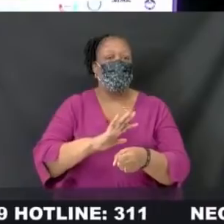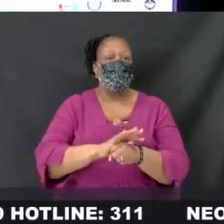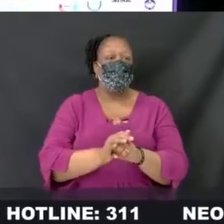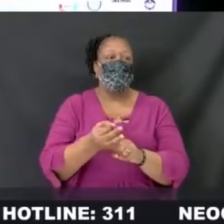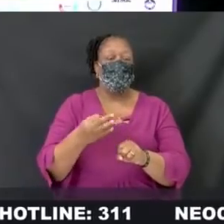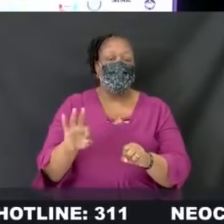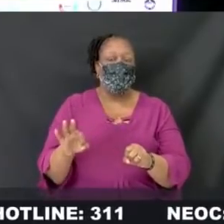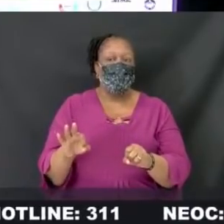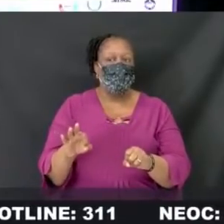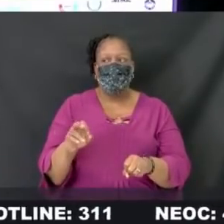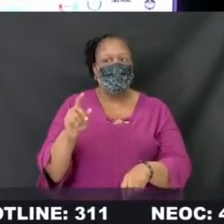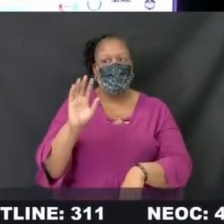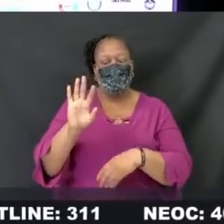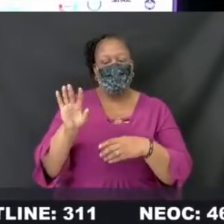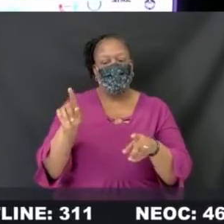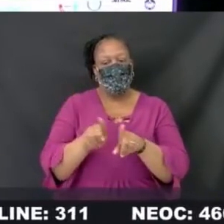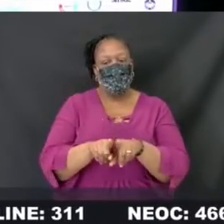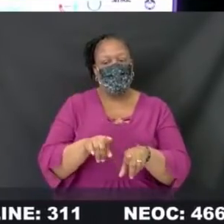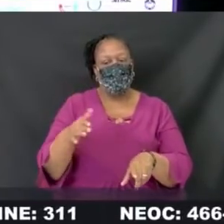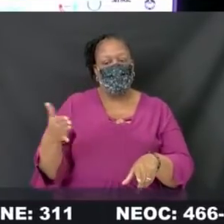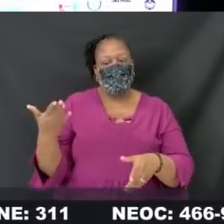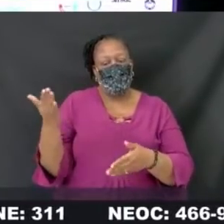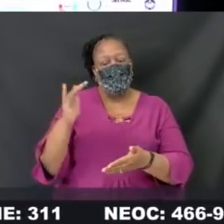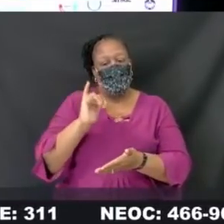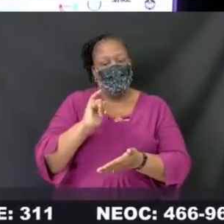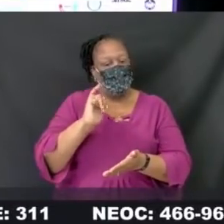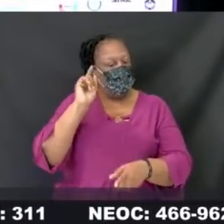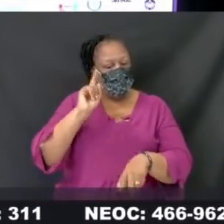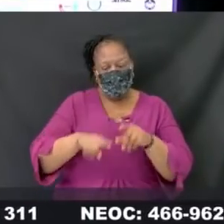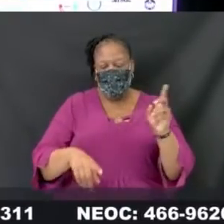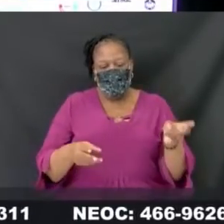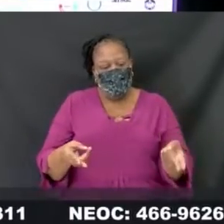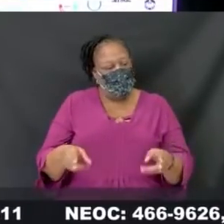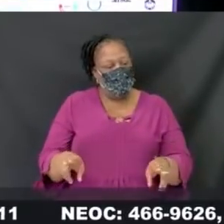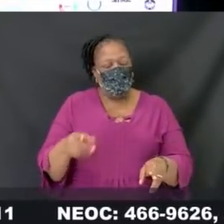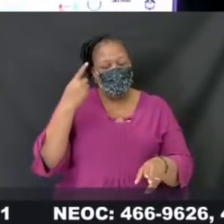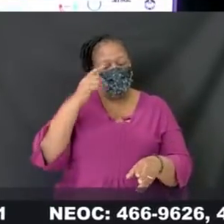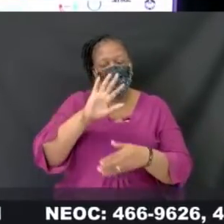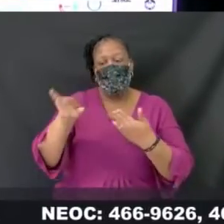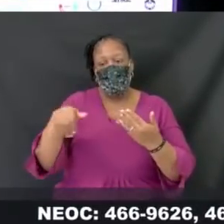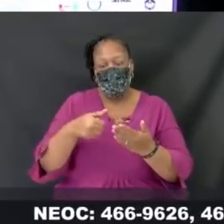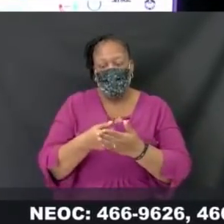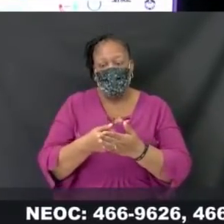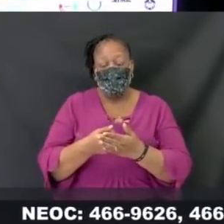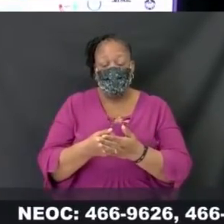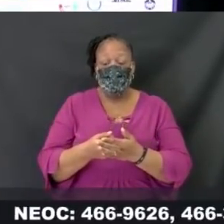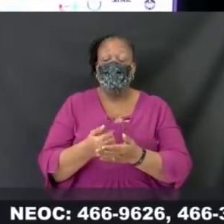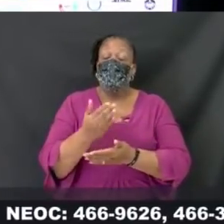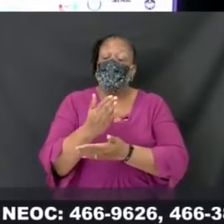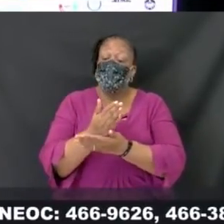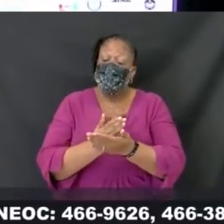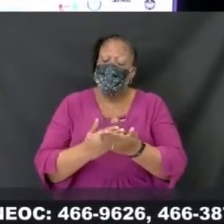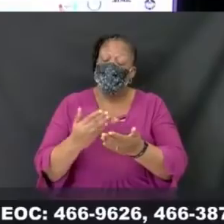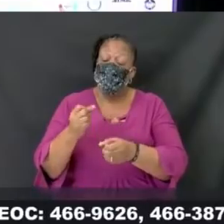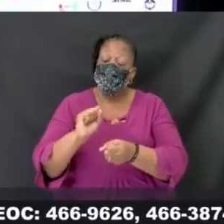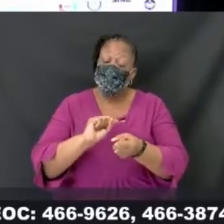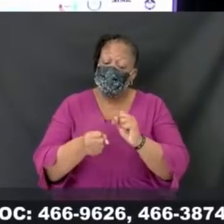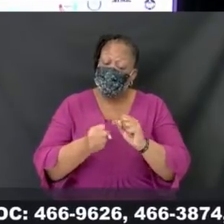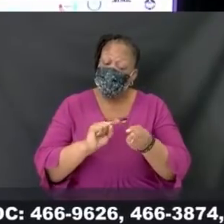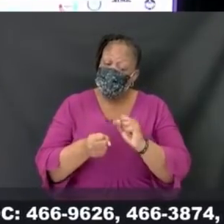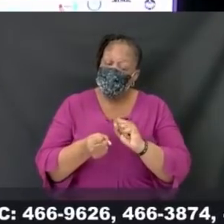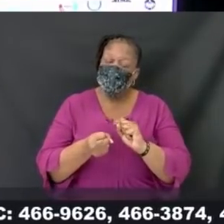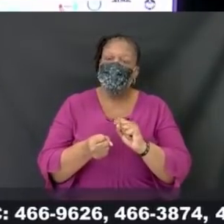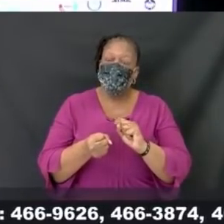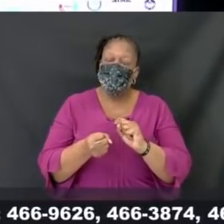here. Some sports will require some different protocols, while some other sports that are less